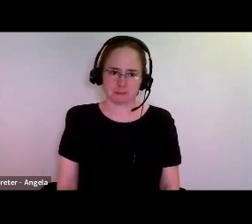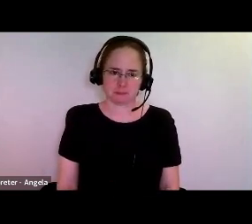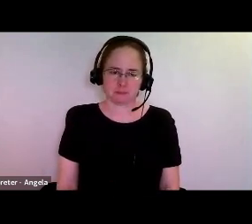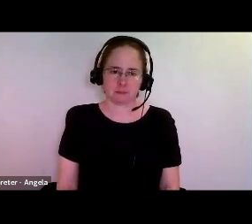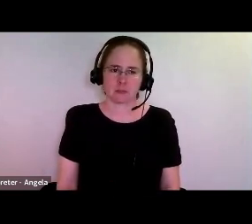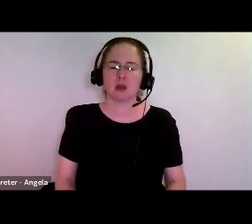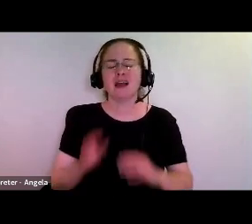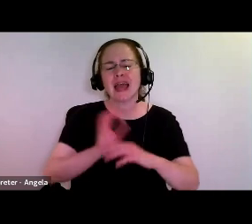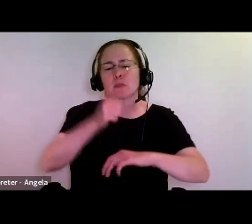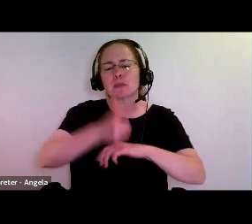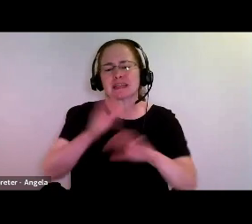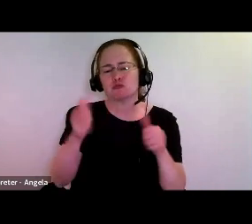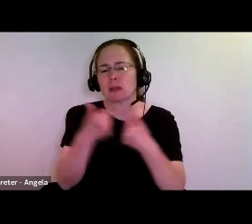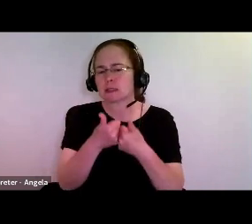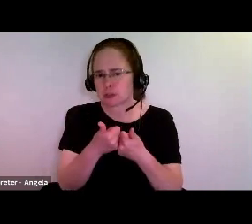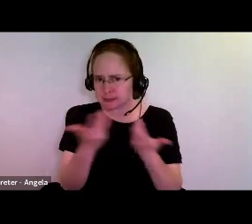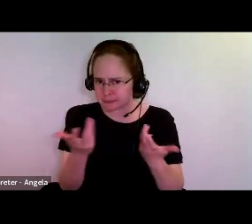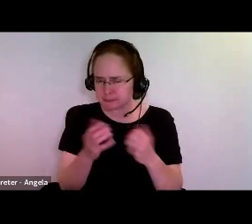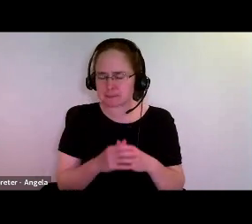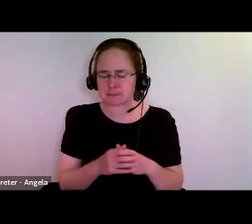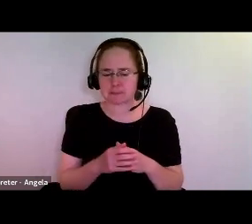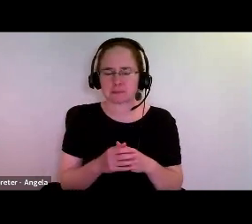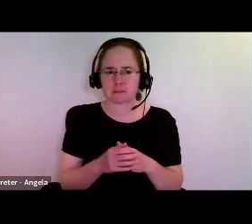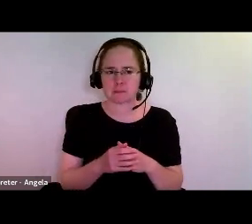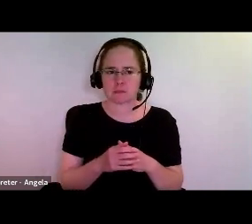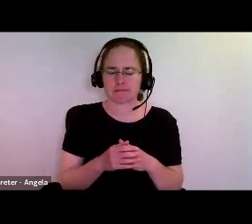Implementation challenges. So research on the